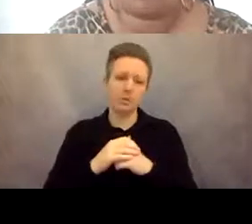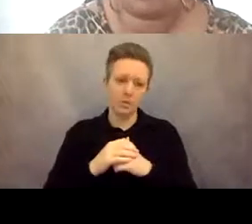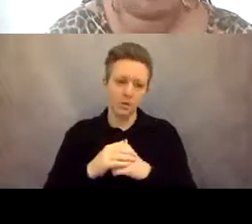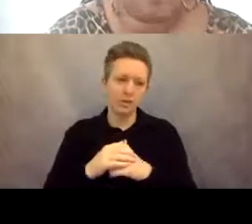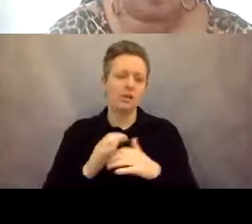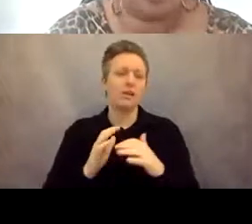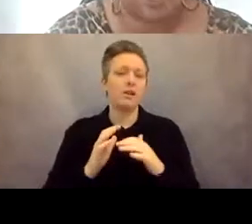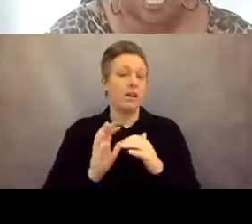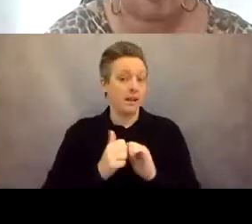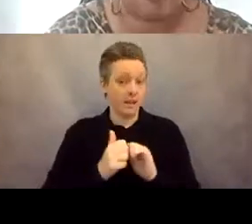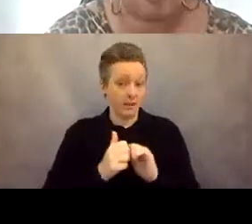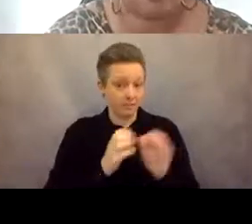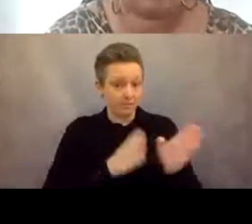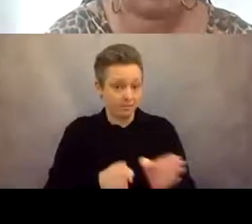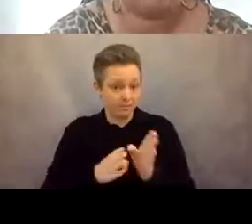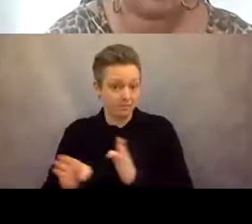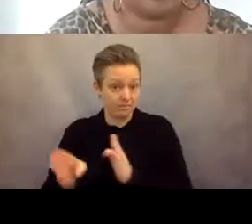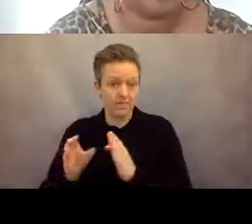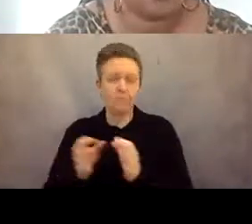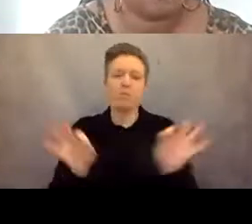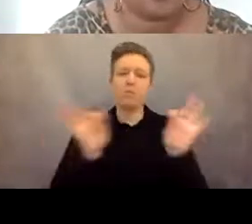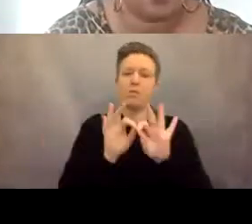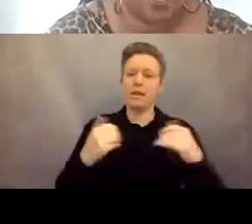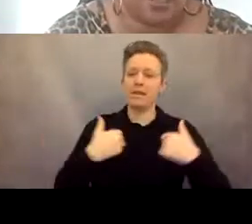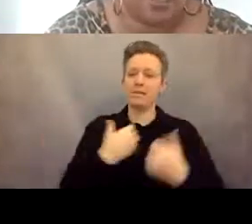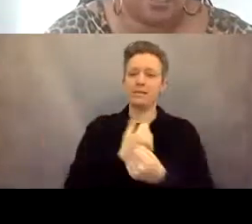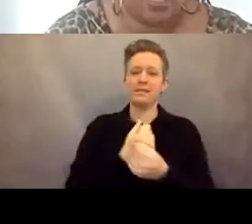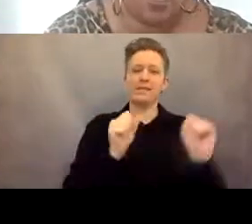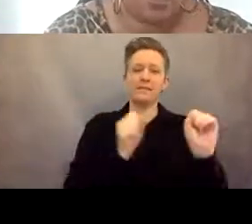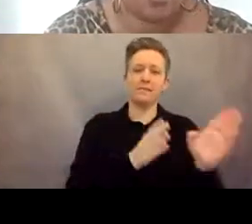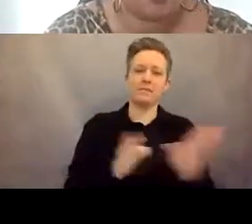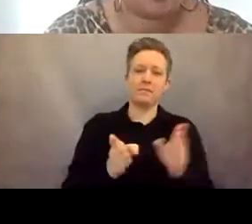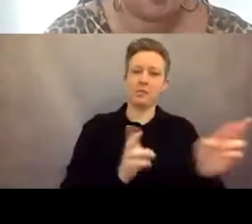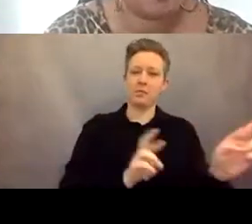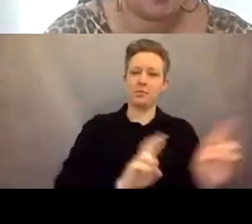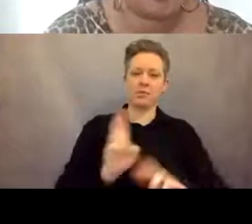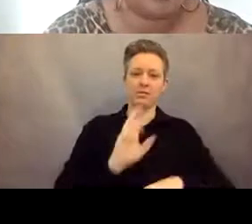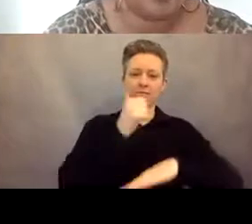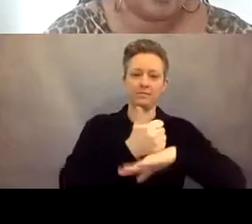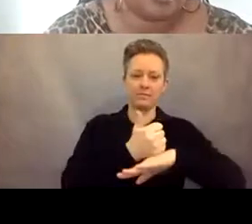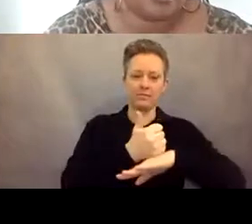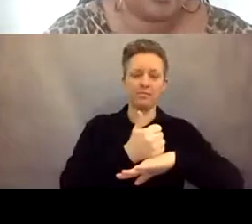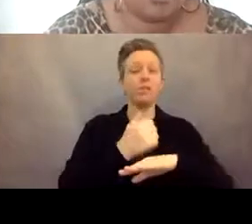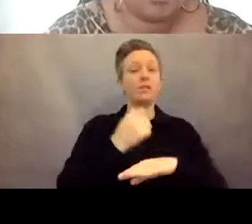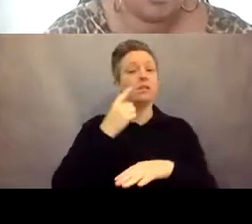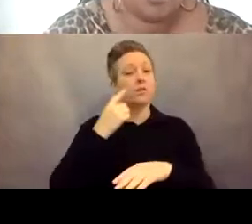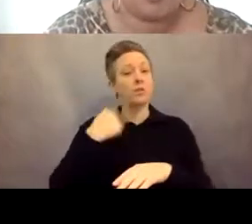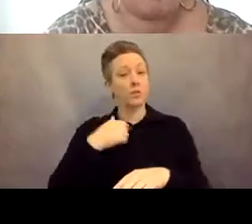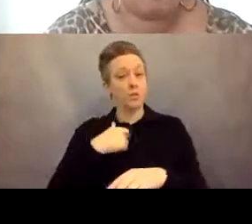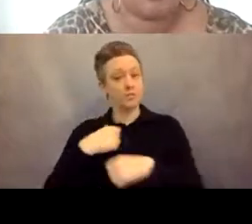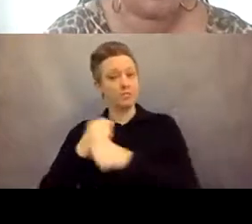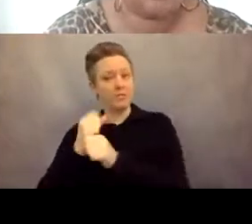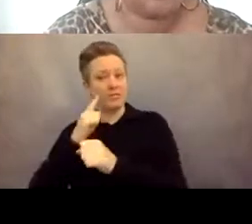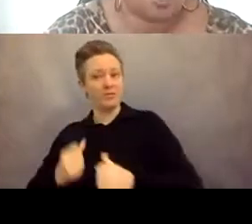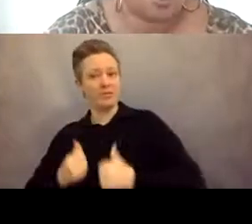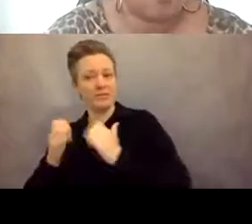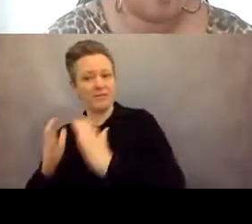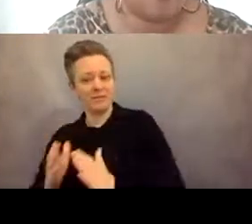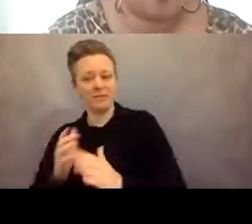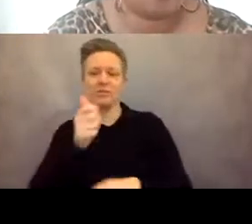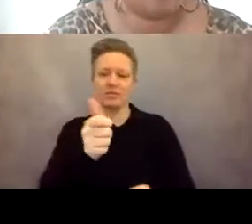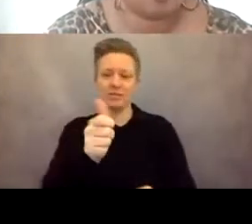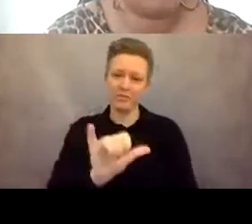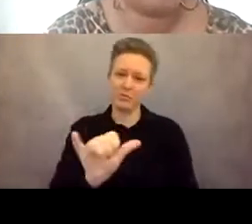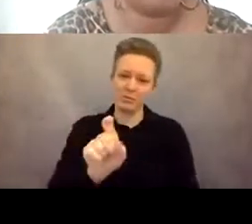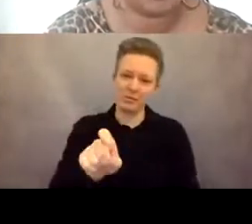safety plan with survivors, you absolutely should do it for yourself as well. Counter isolation. Make sure you're talking